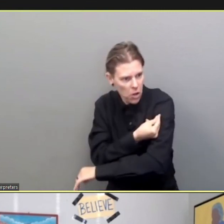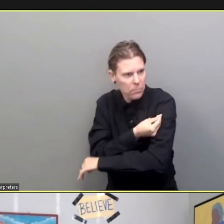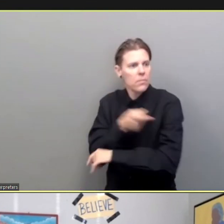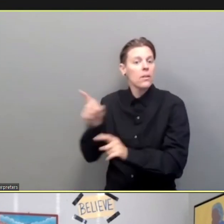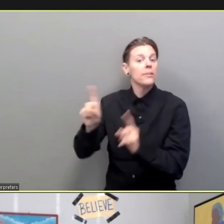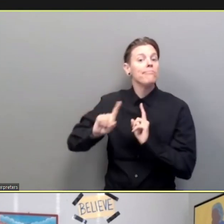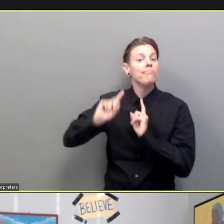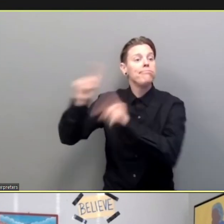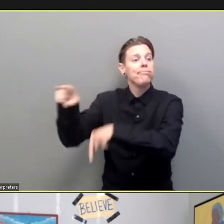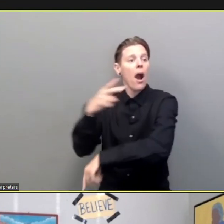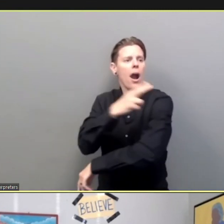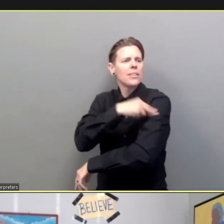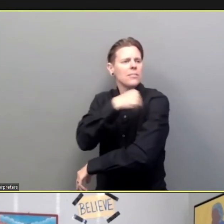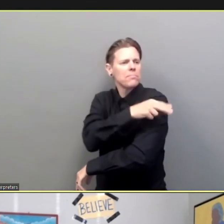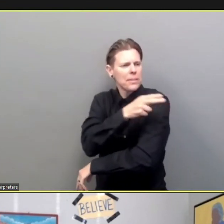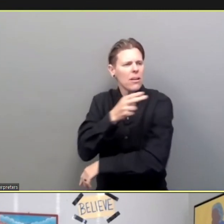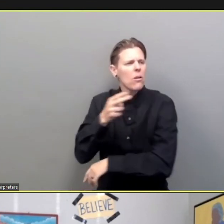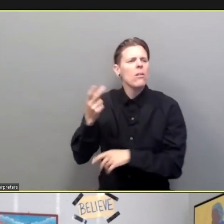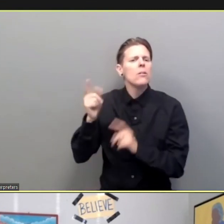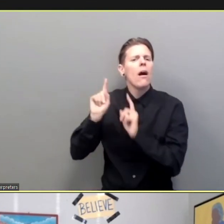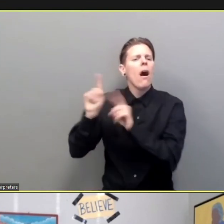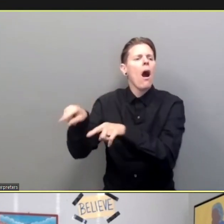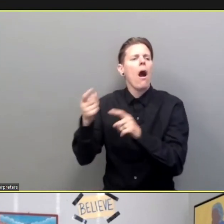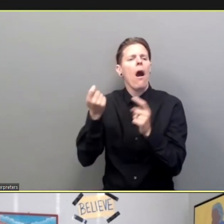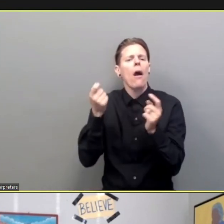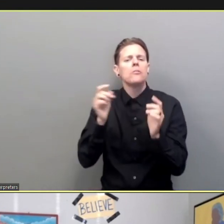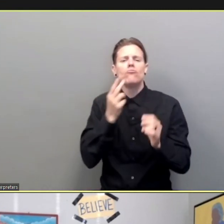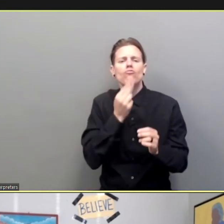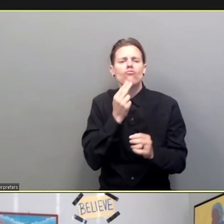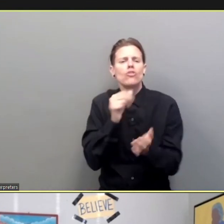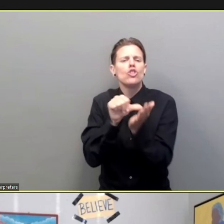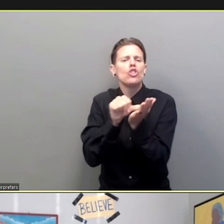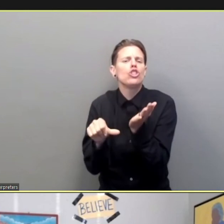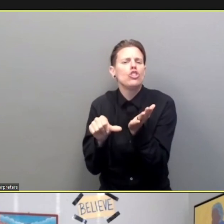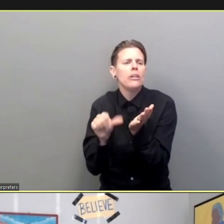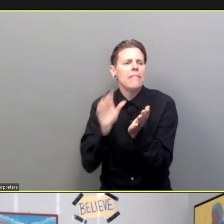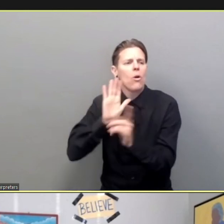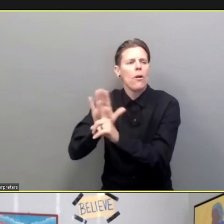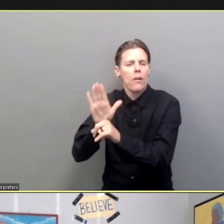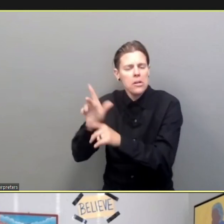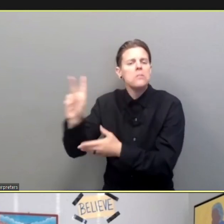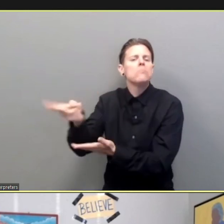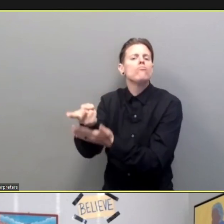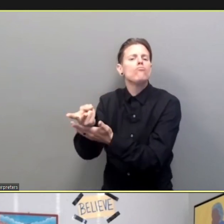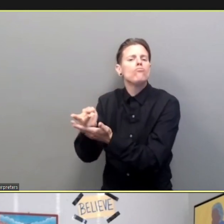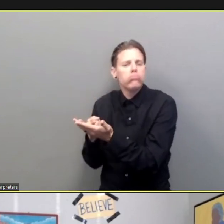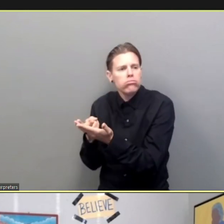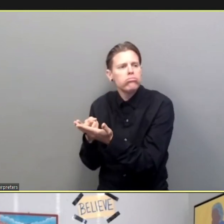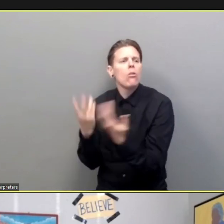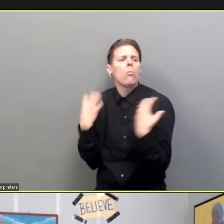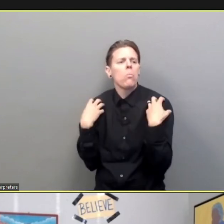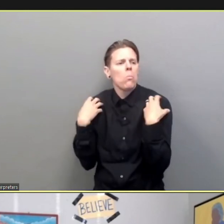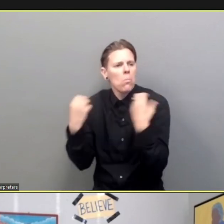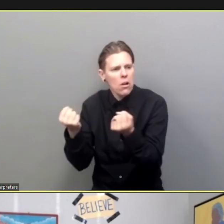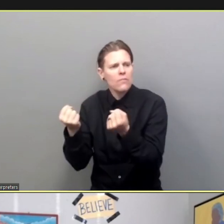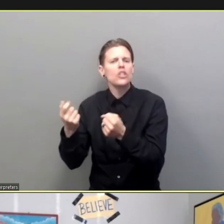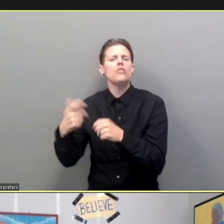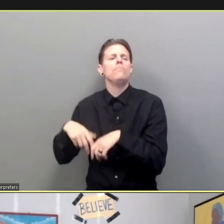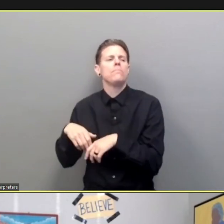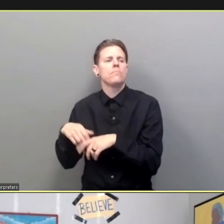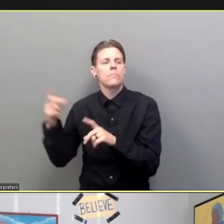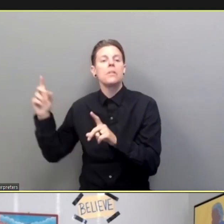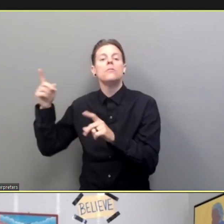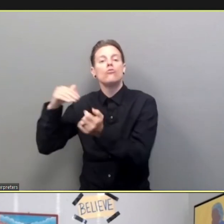as a minor surgery. And after being prepped by a nurse or a nursing assistant, she learned that